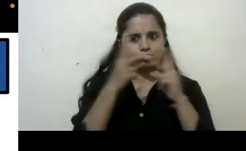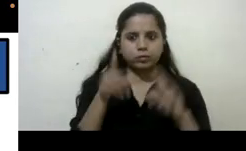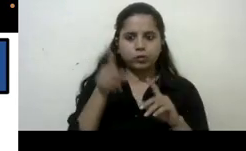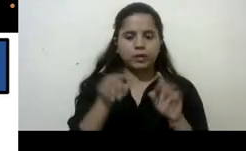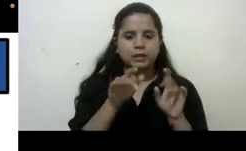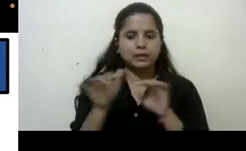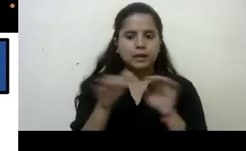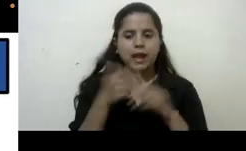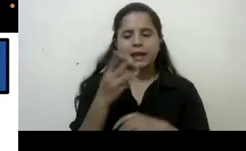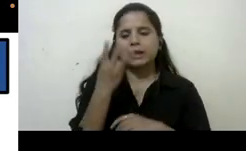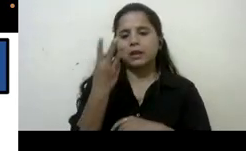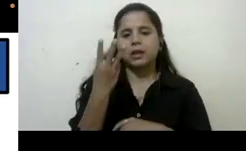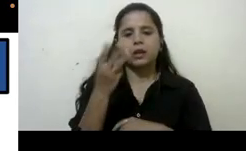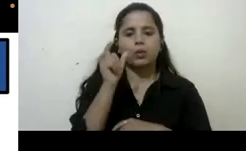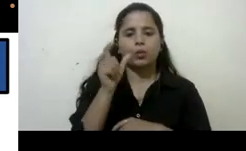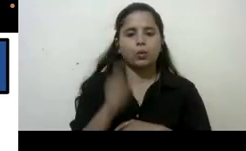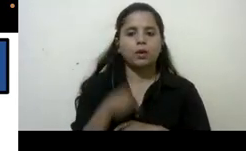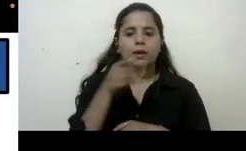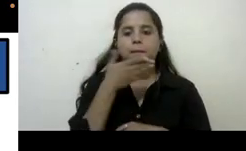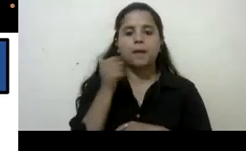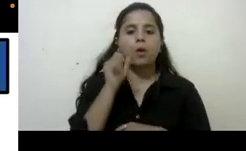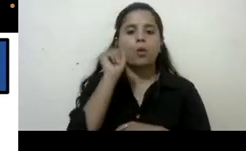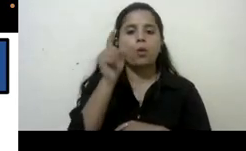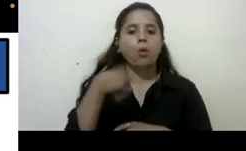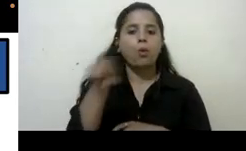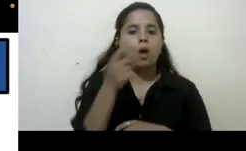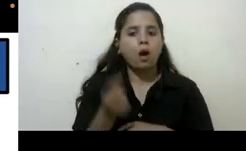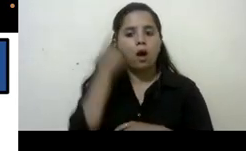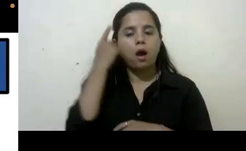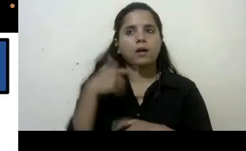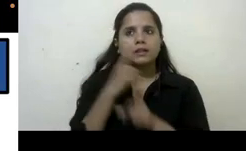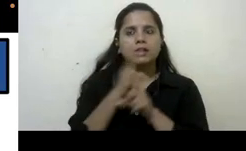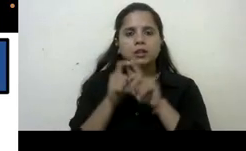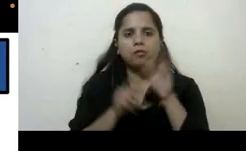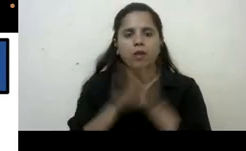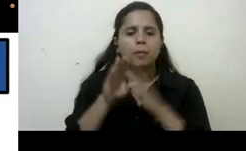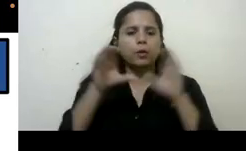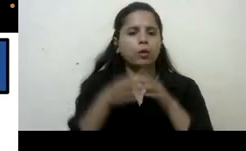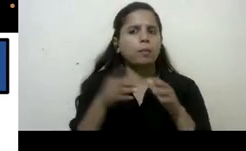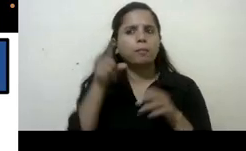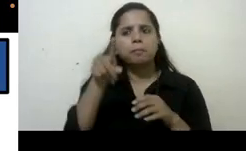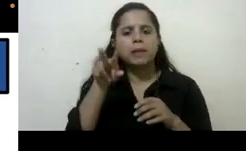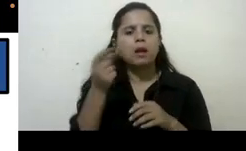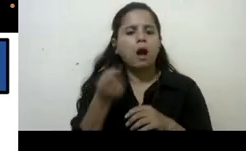any 3 words that best describes your understanding of teacher development group in the chat box.